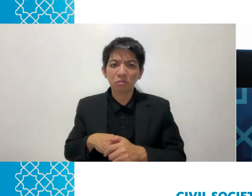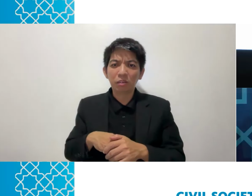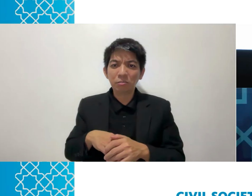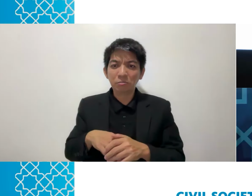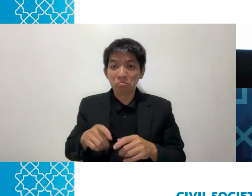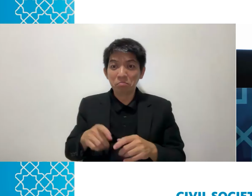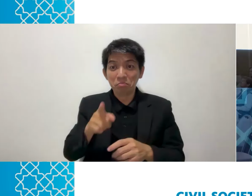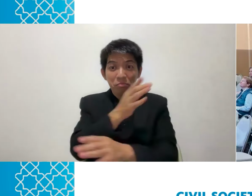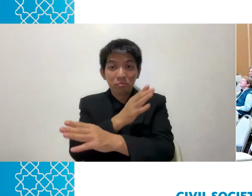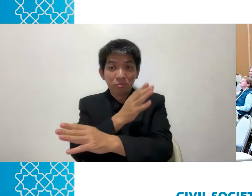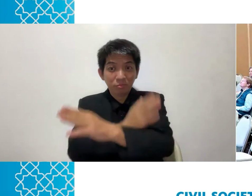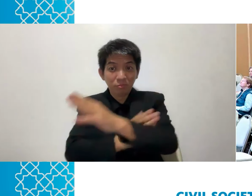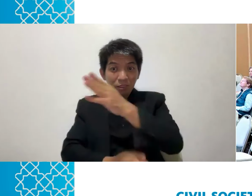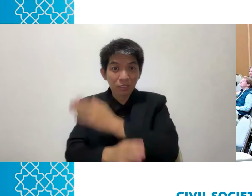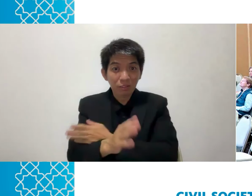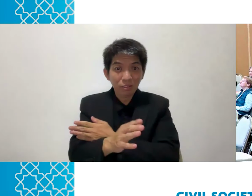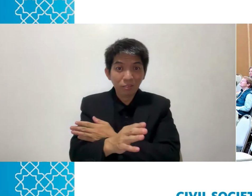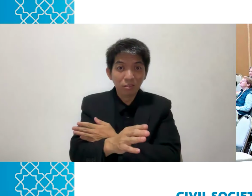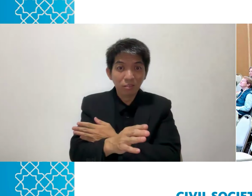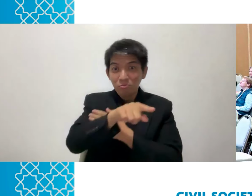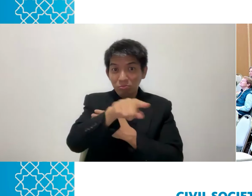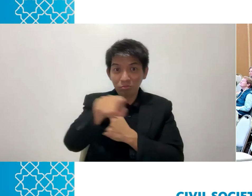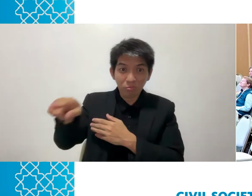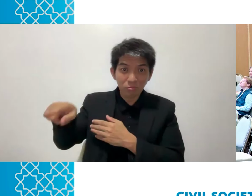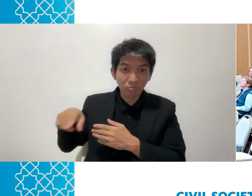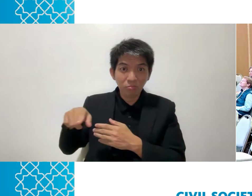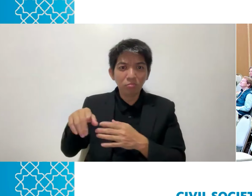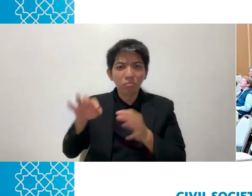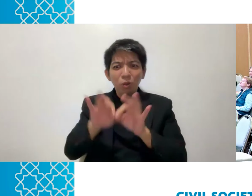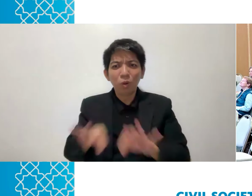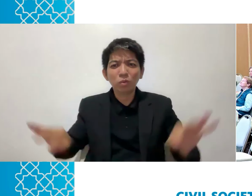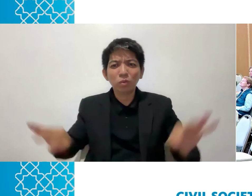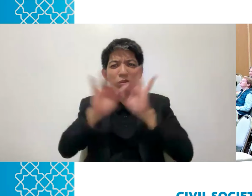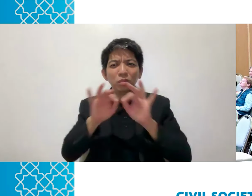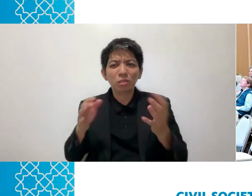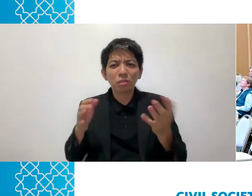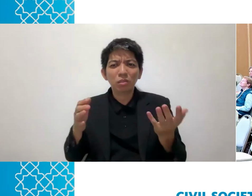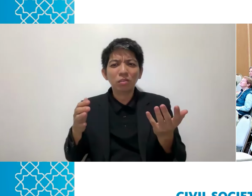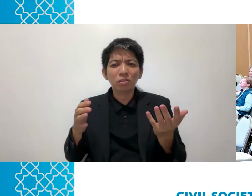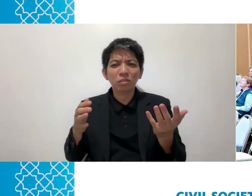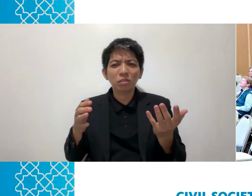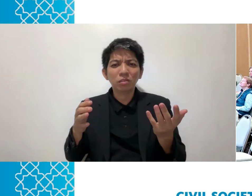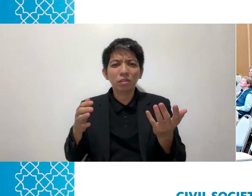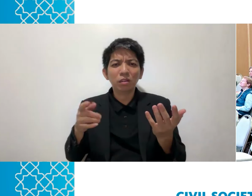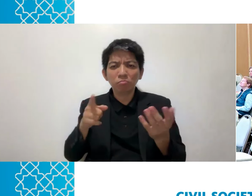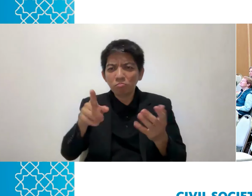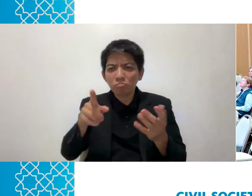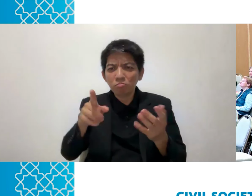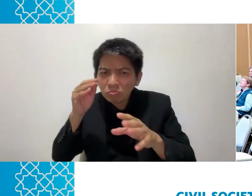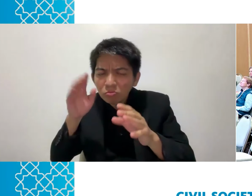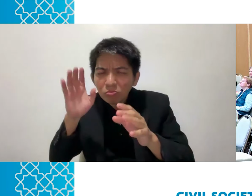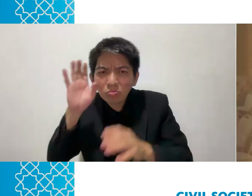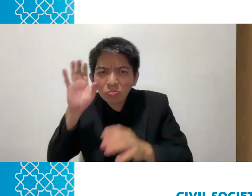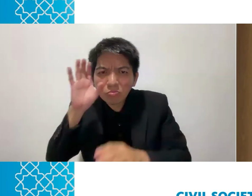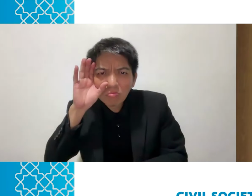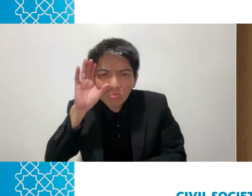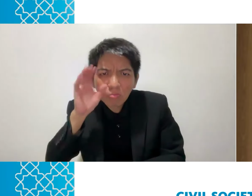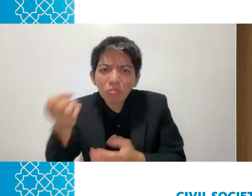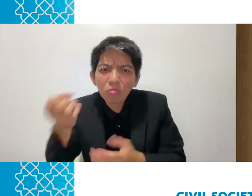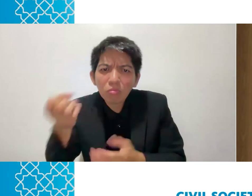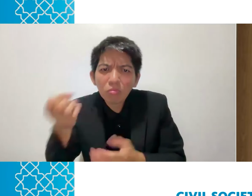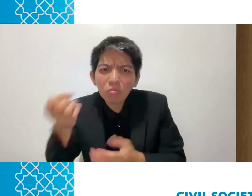think it's important that while probably we should properly listen to them each time we go for investment,